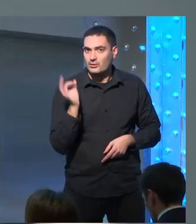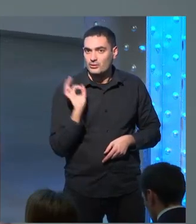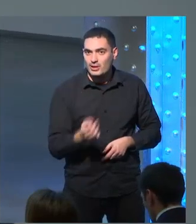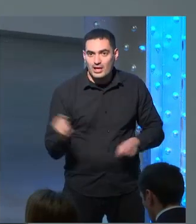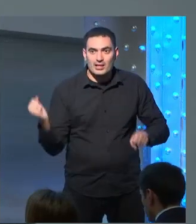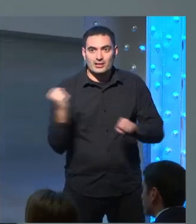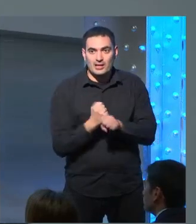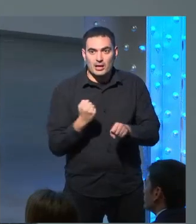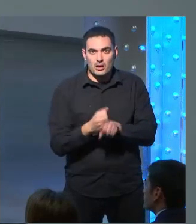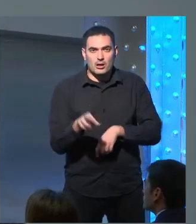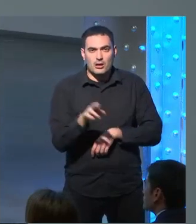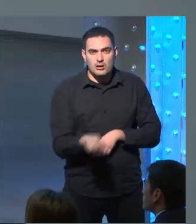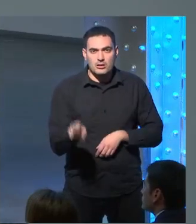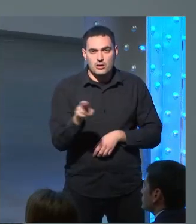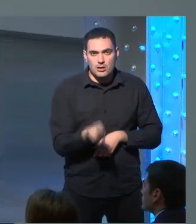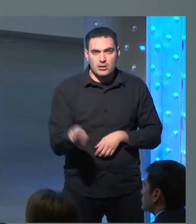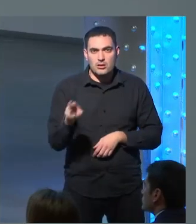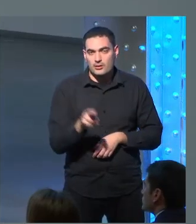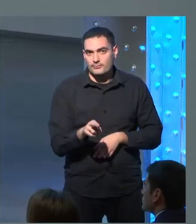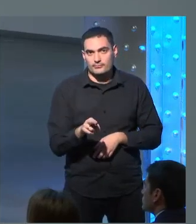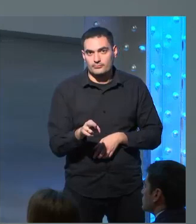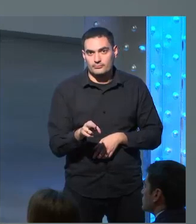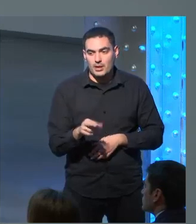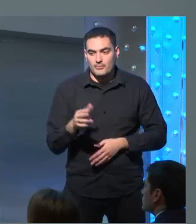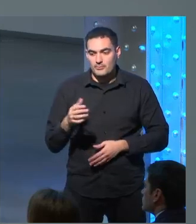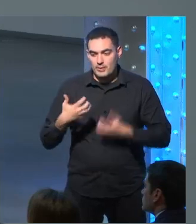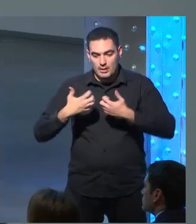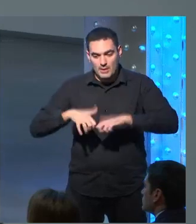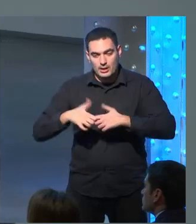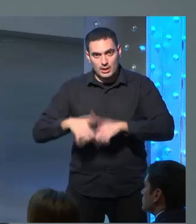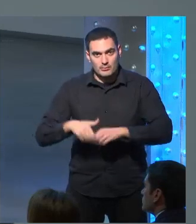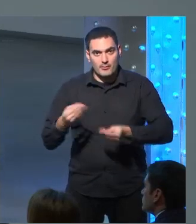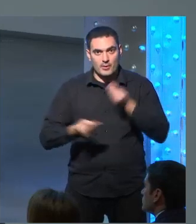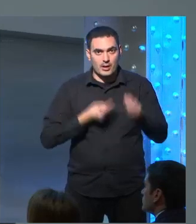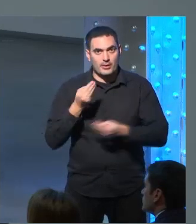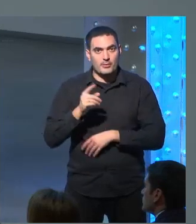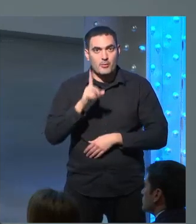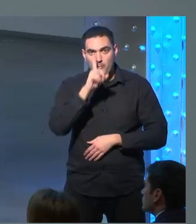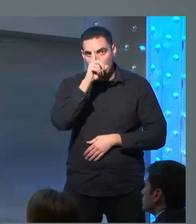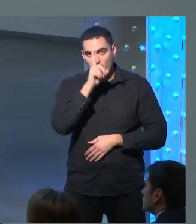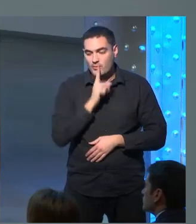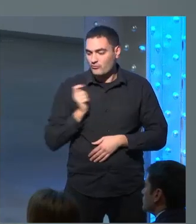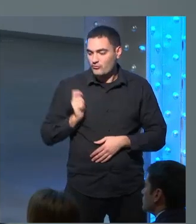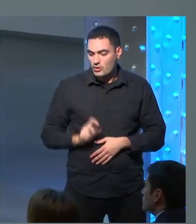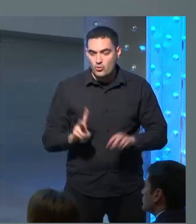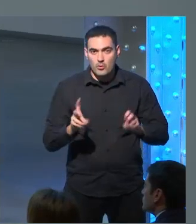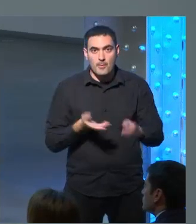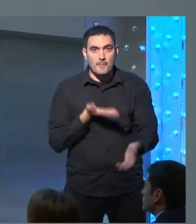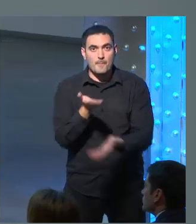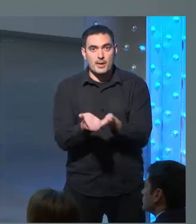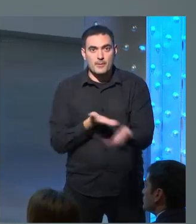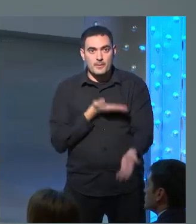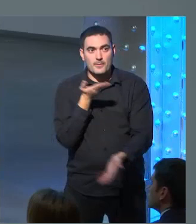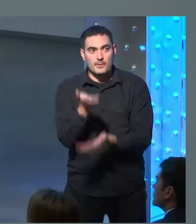Because it is true that there will be repetitive tasks that will disappear. They will be performed by machines, but the new